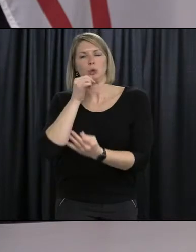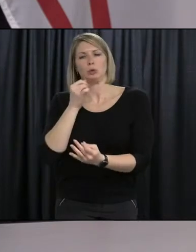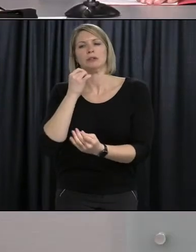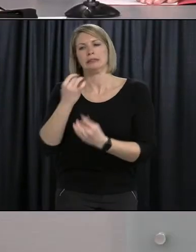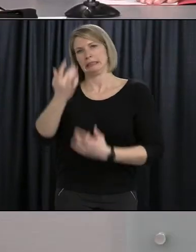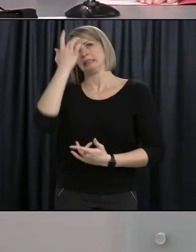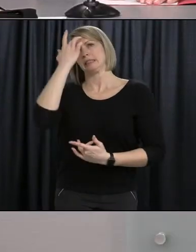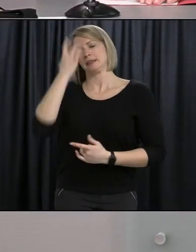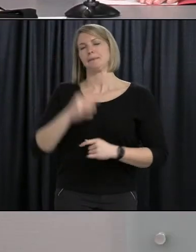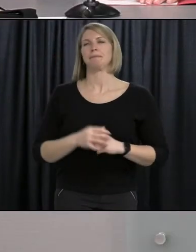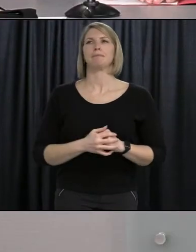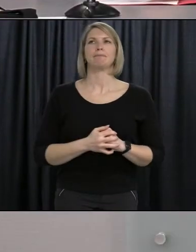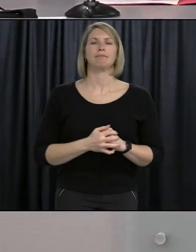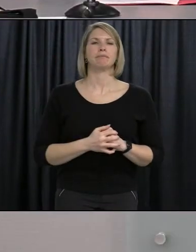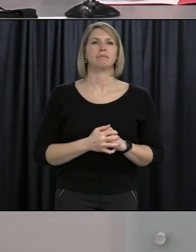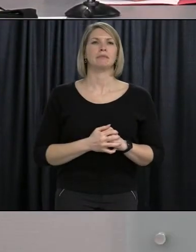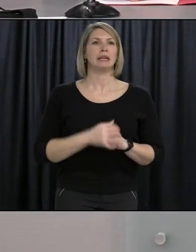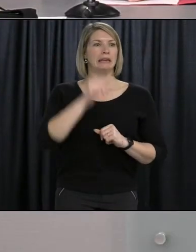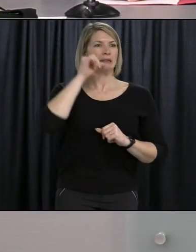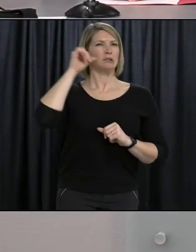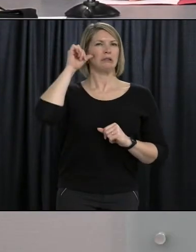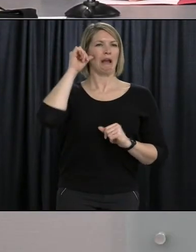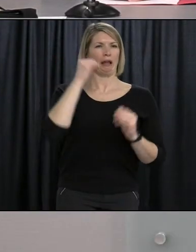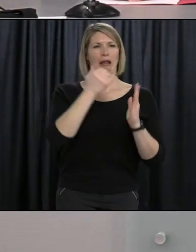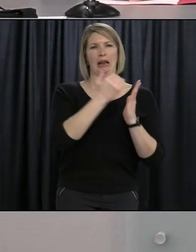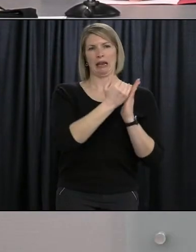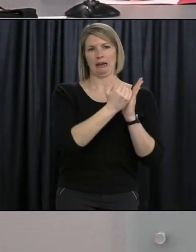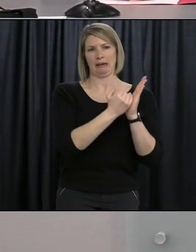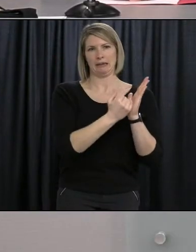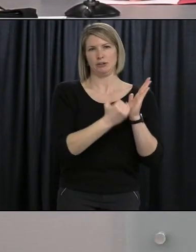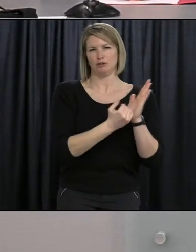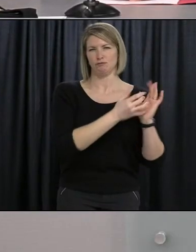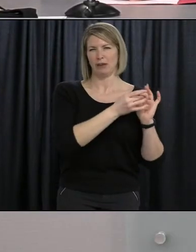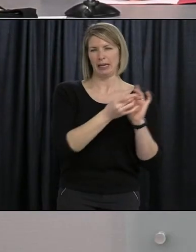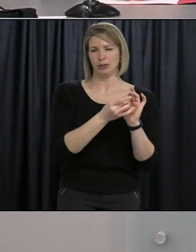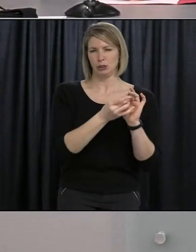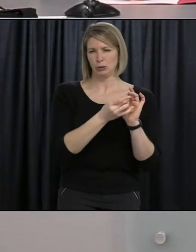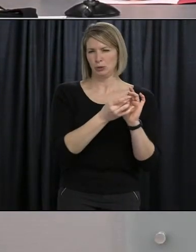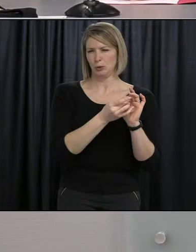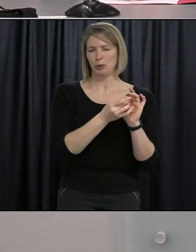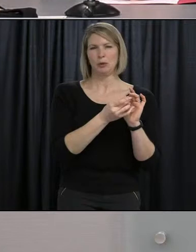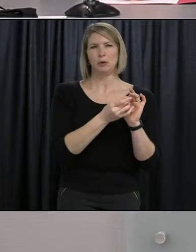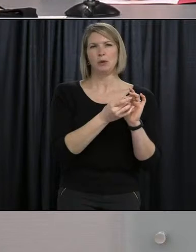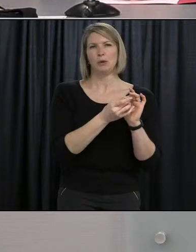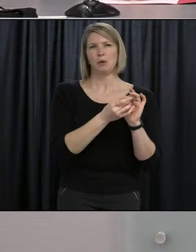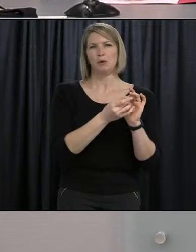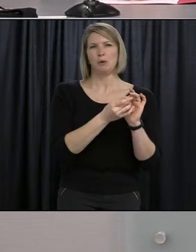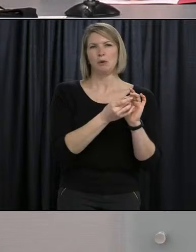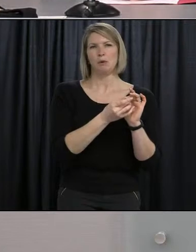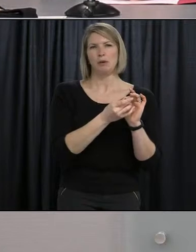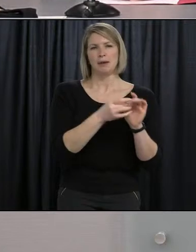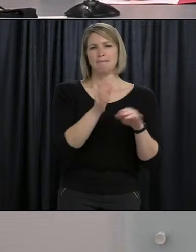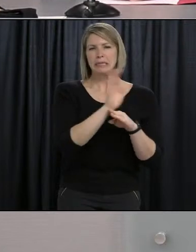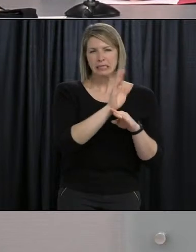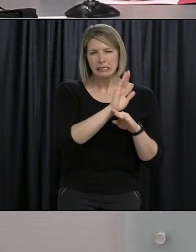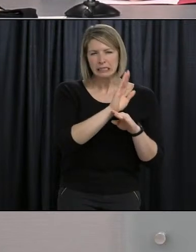of businesses that was put out yesterday that you're asking people if they attended on specific dates and times